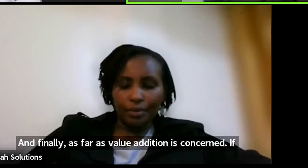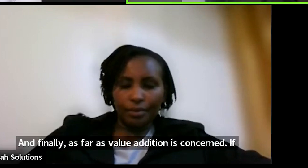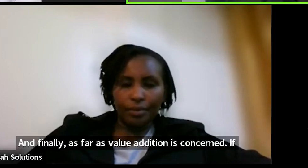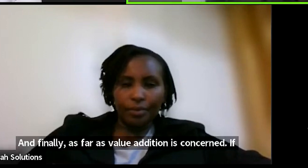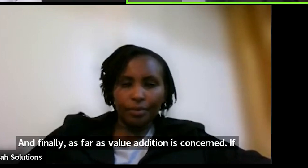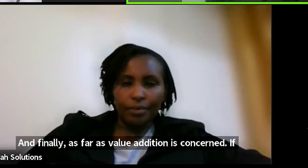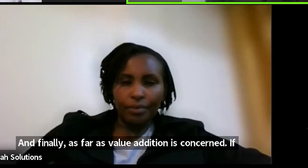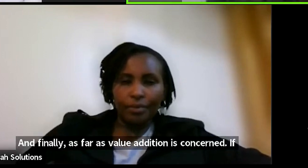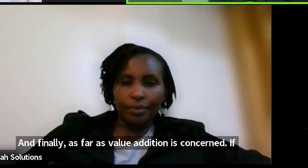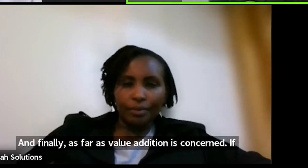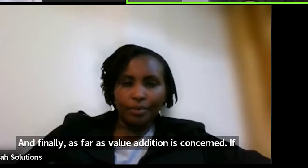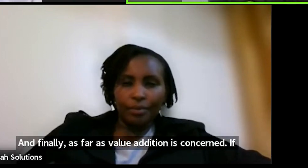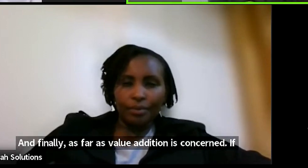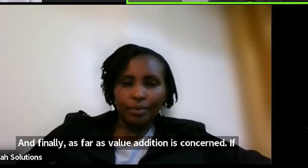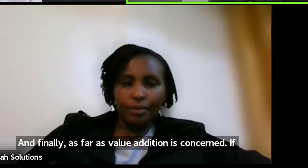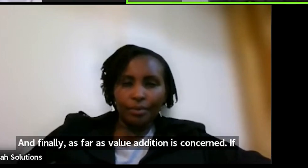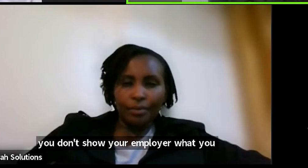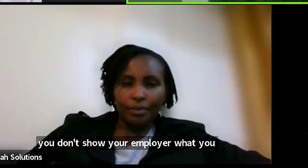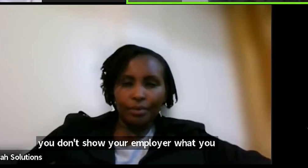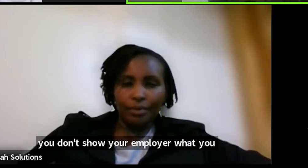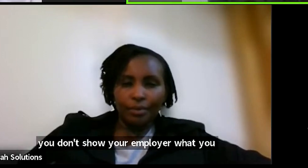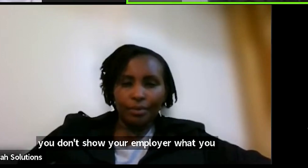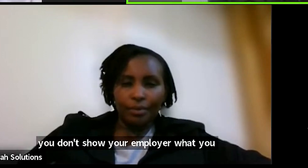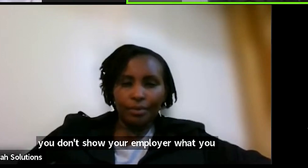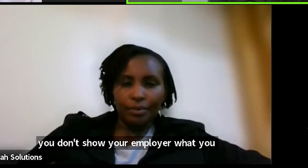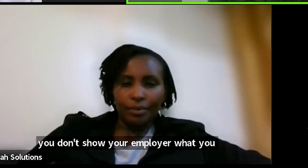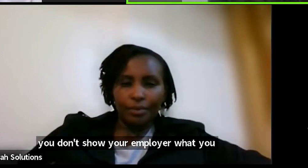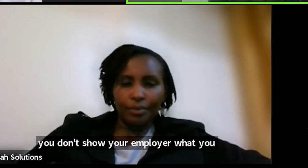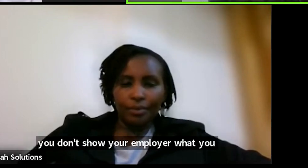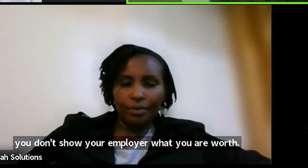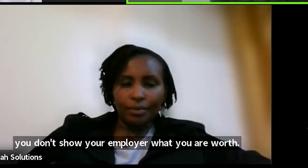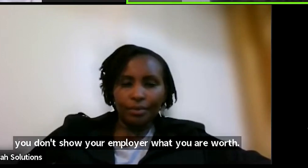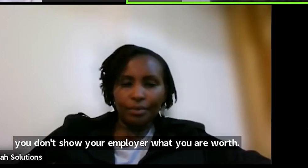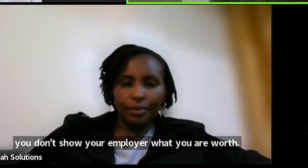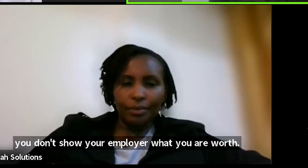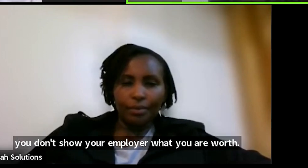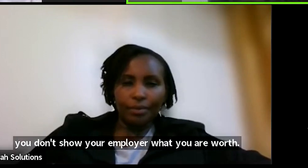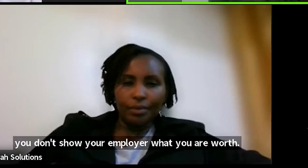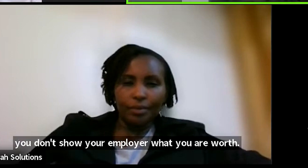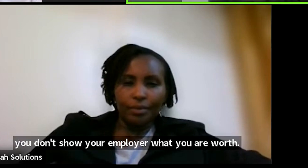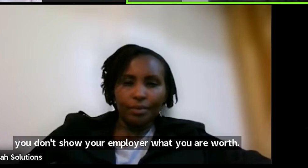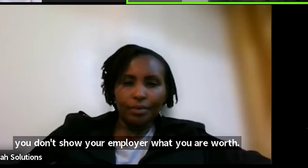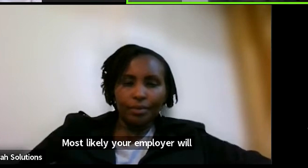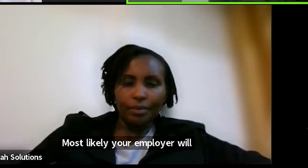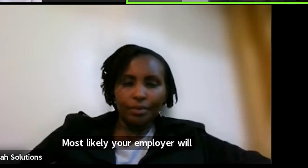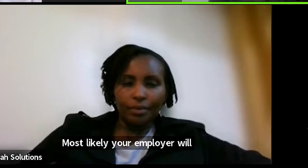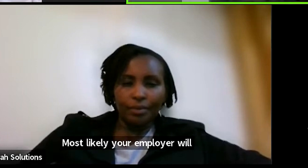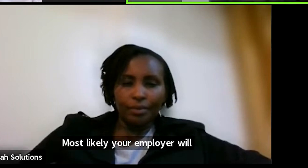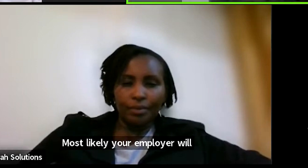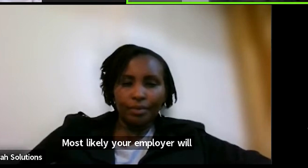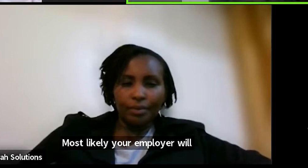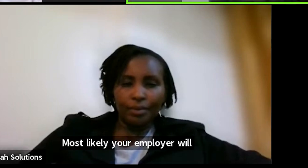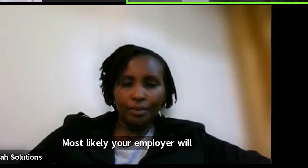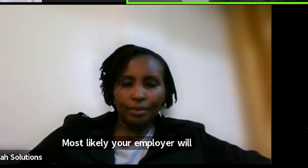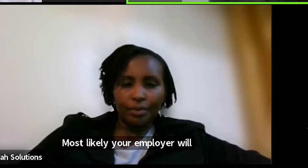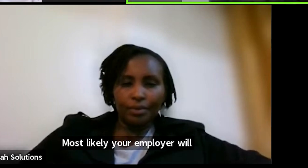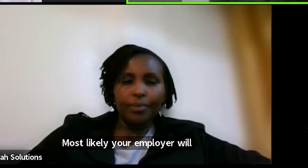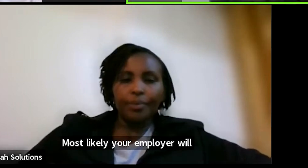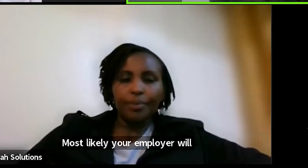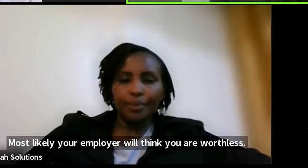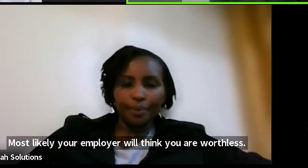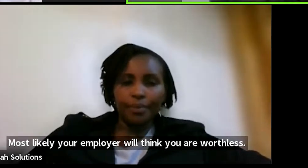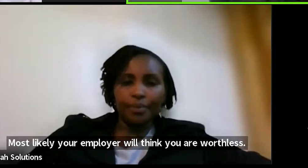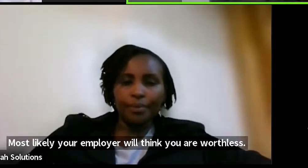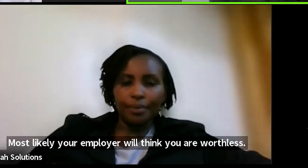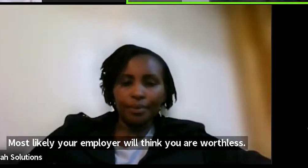you don't show your employer what you are worth, most likely your employer will think you are worthless. He is